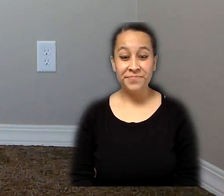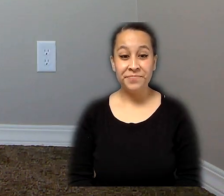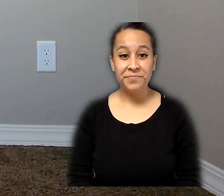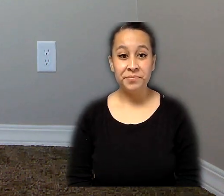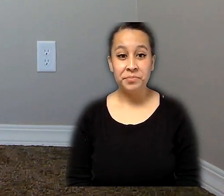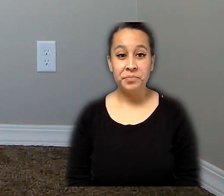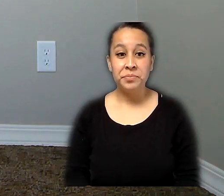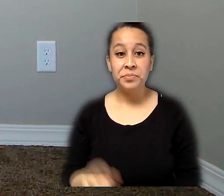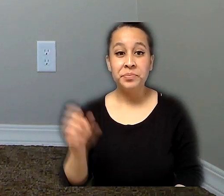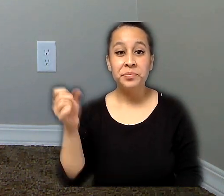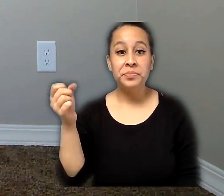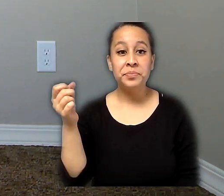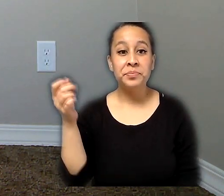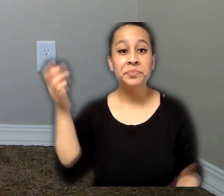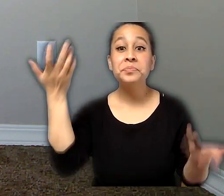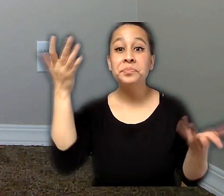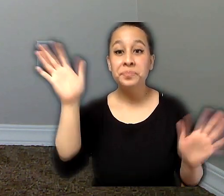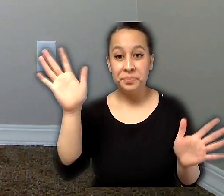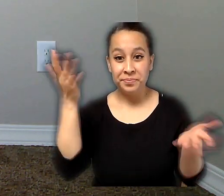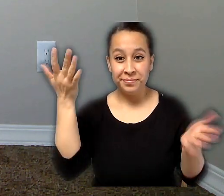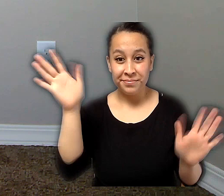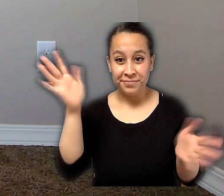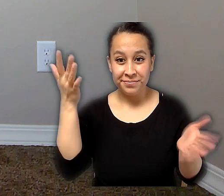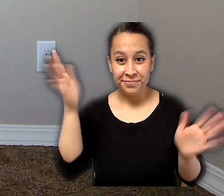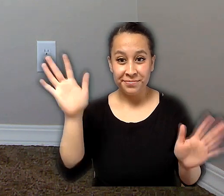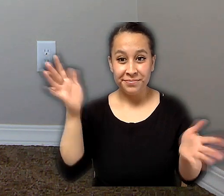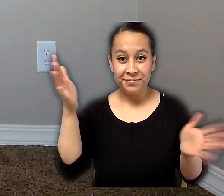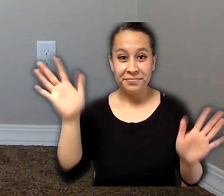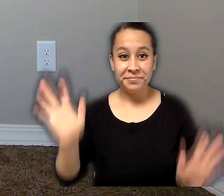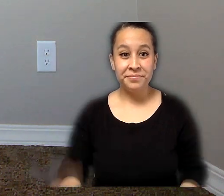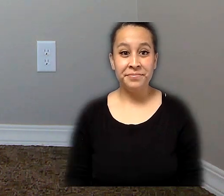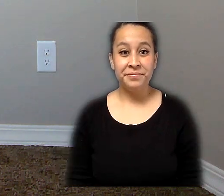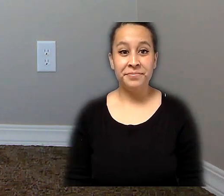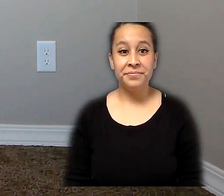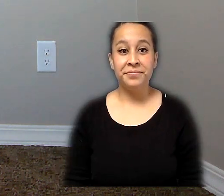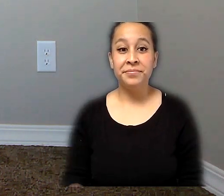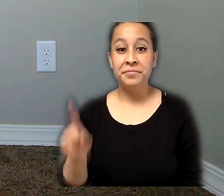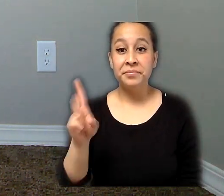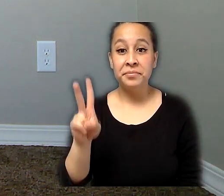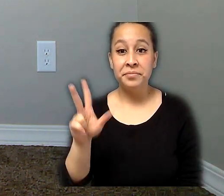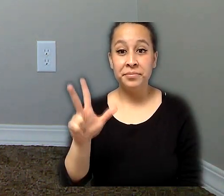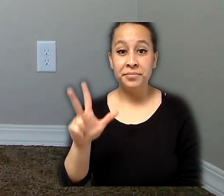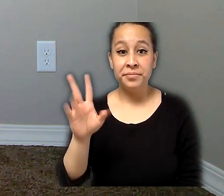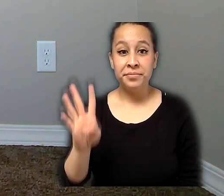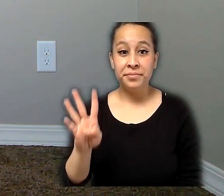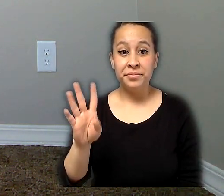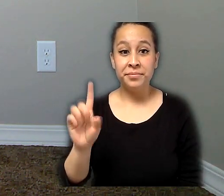What?